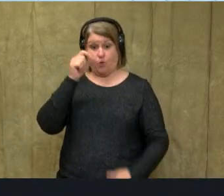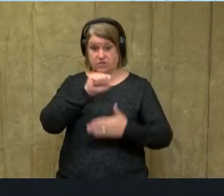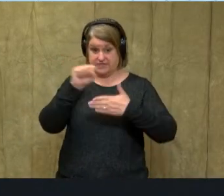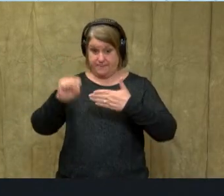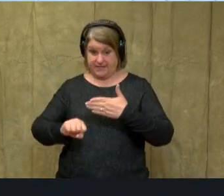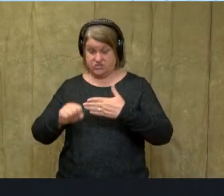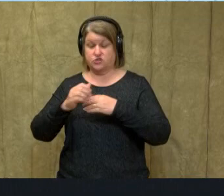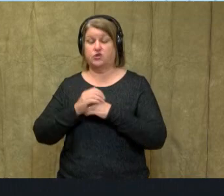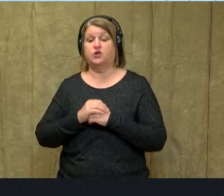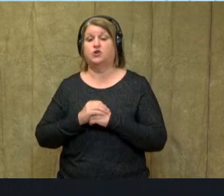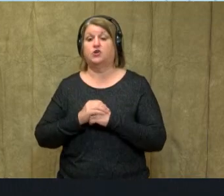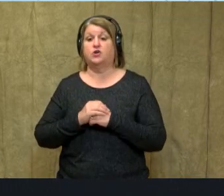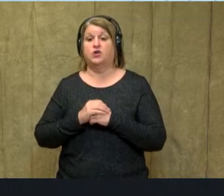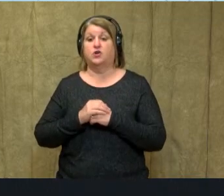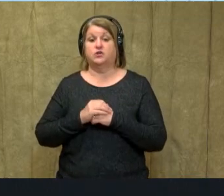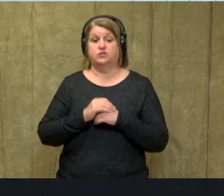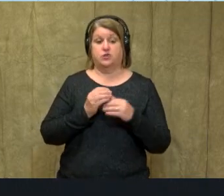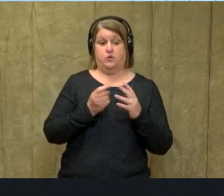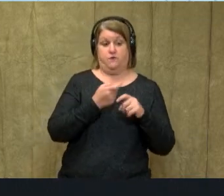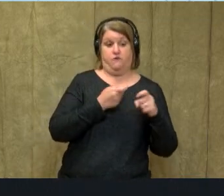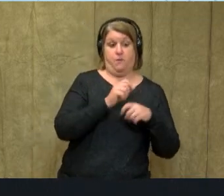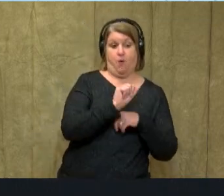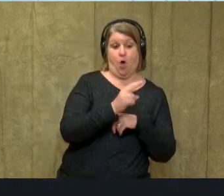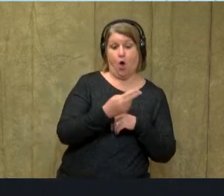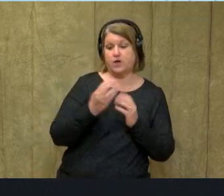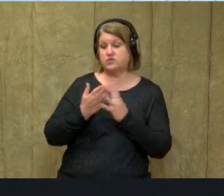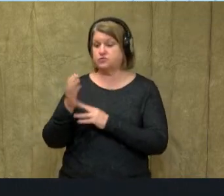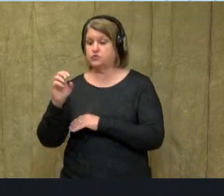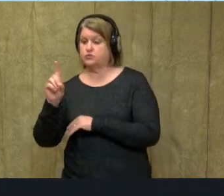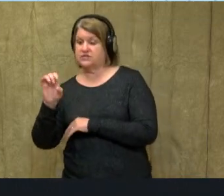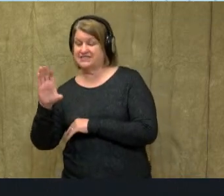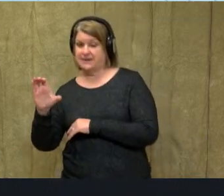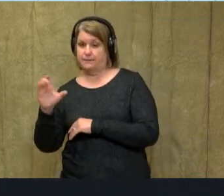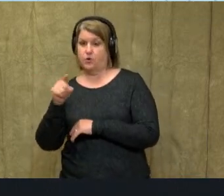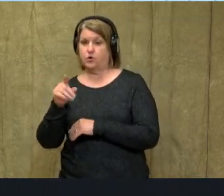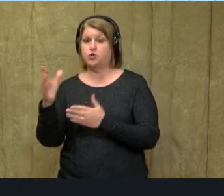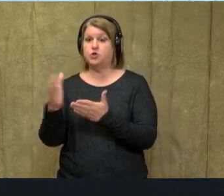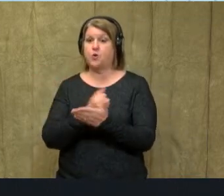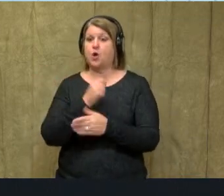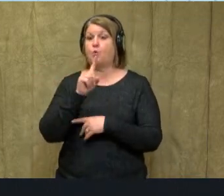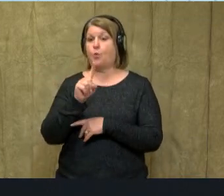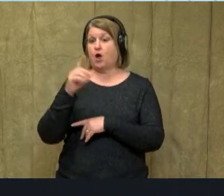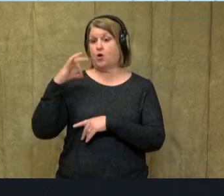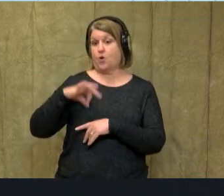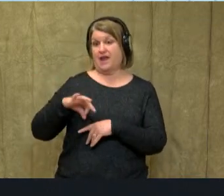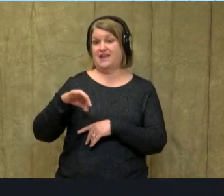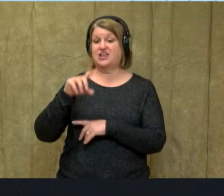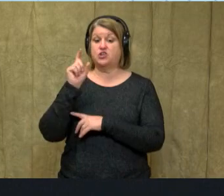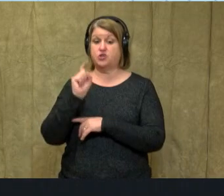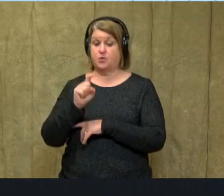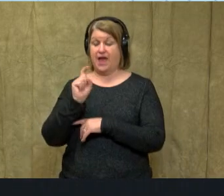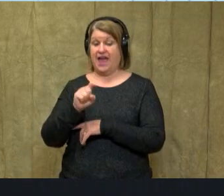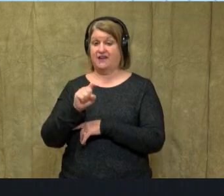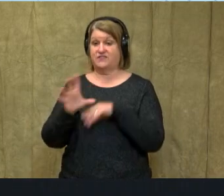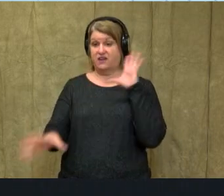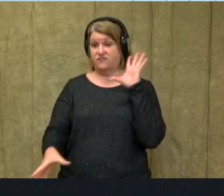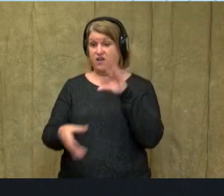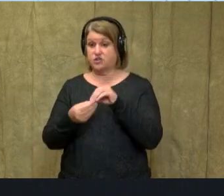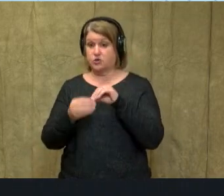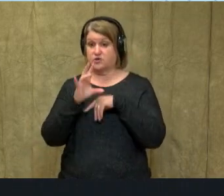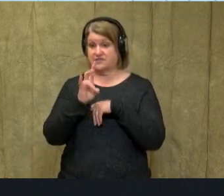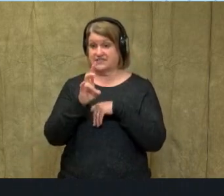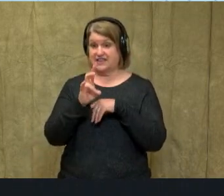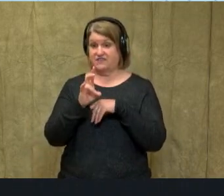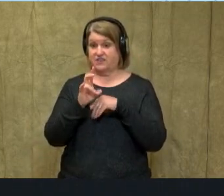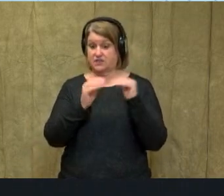semester, so from August to December, you earn 1 credit. You have to have 7 of those to move to 10th